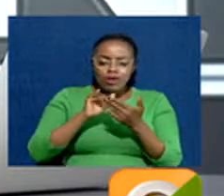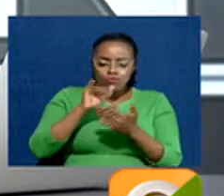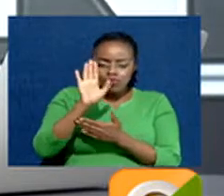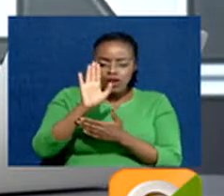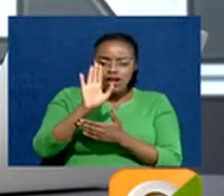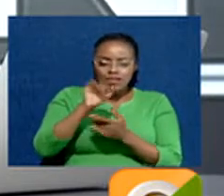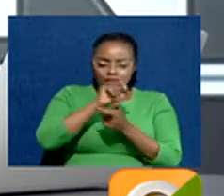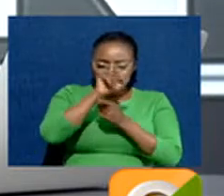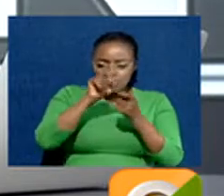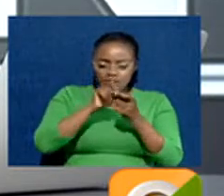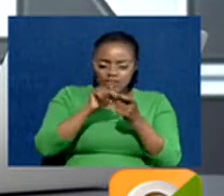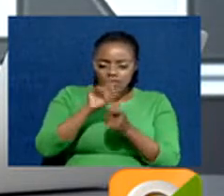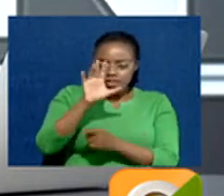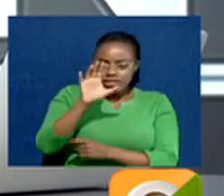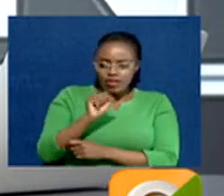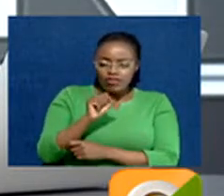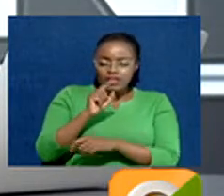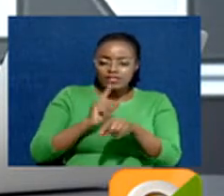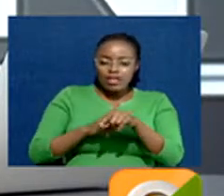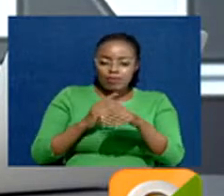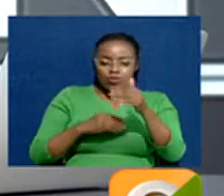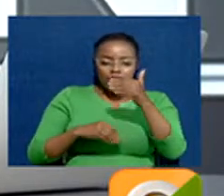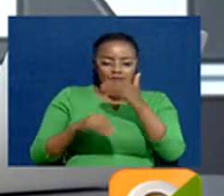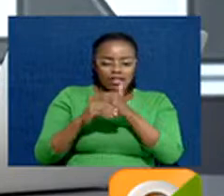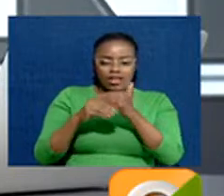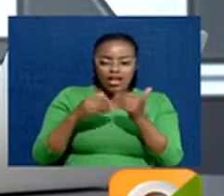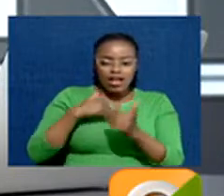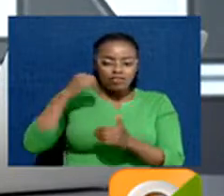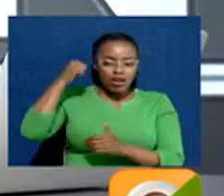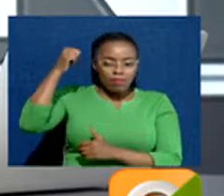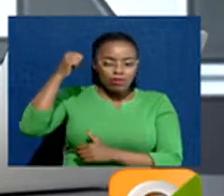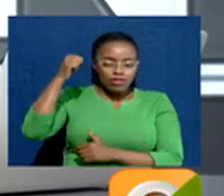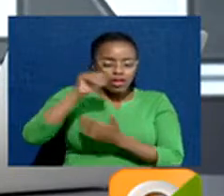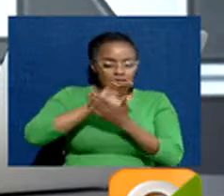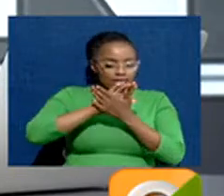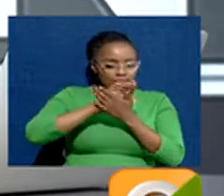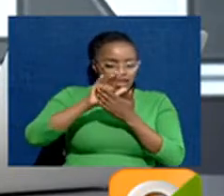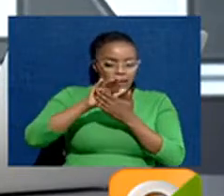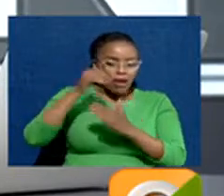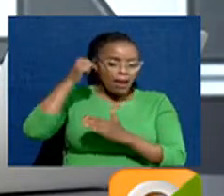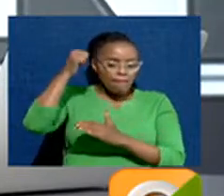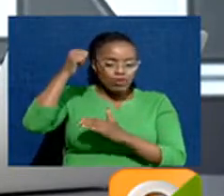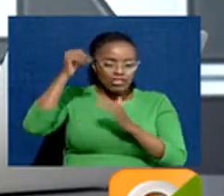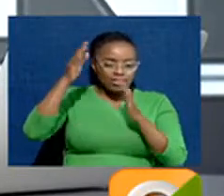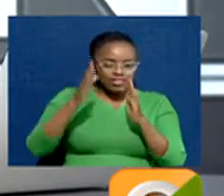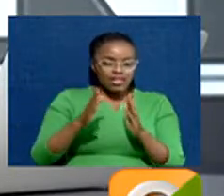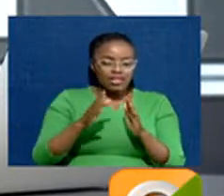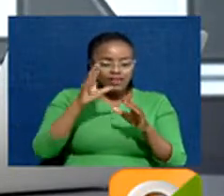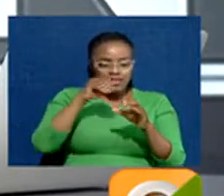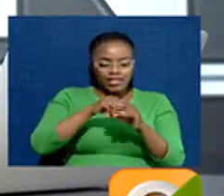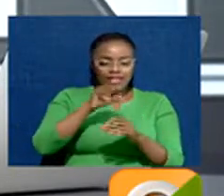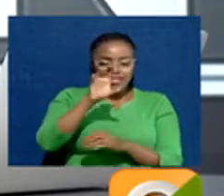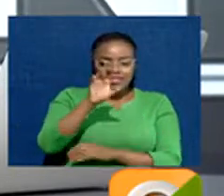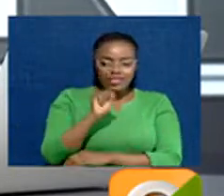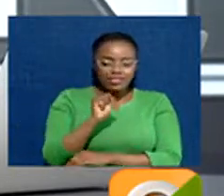cabinet. But then now when you have an added, you know, political, purely political figure in